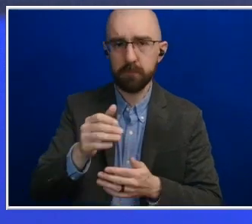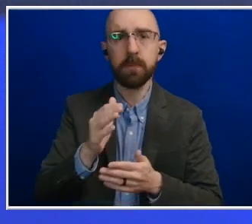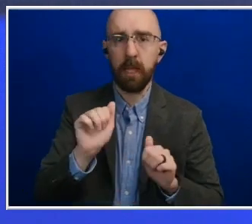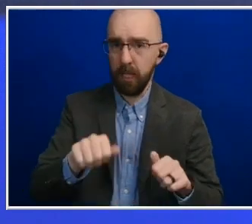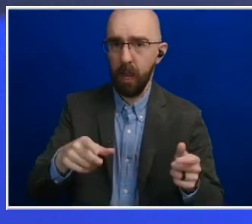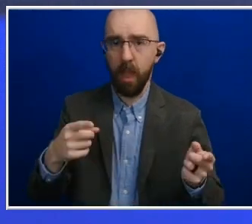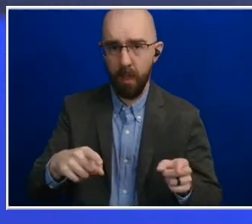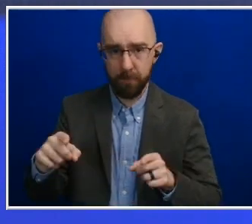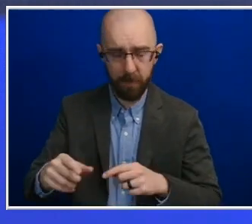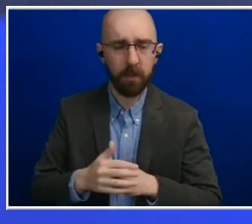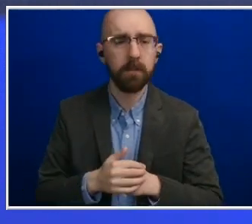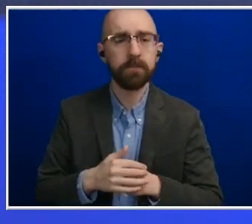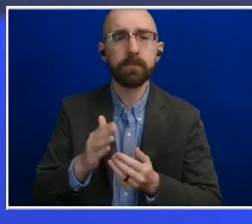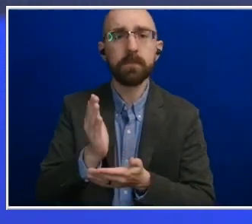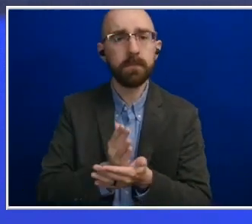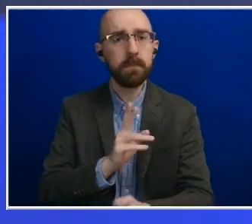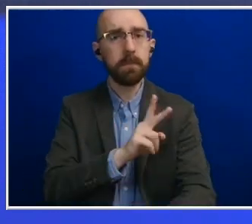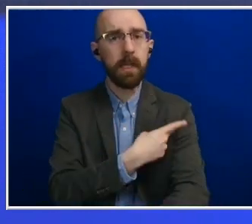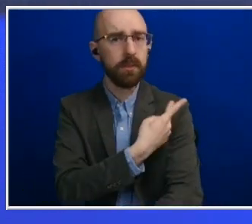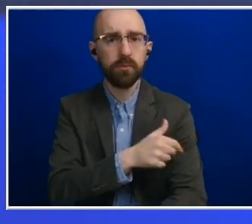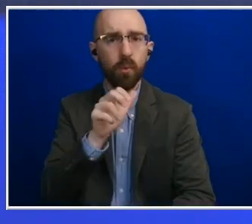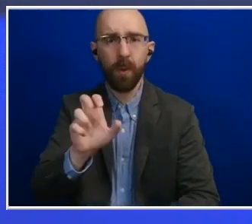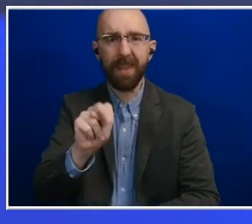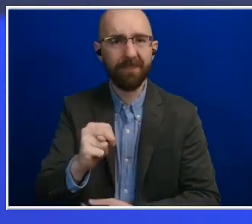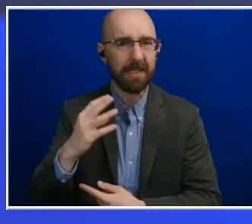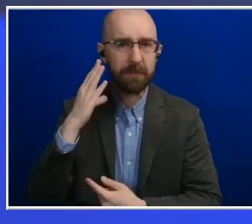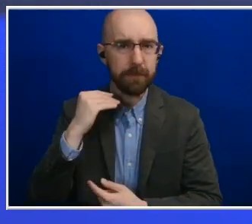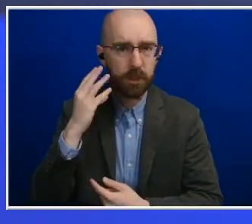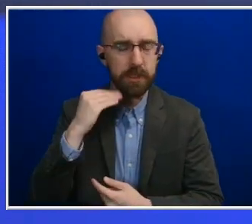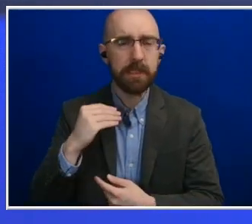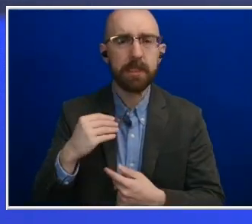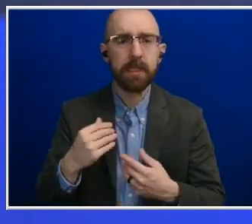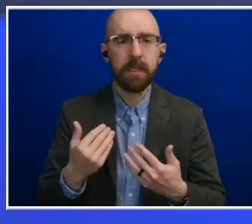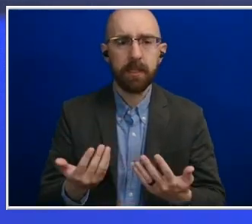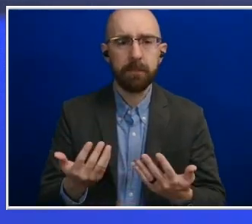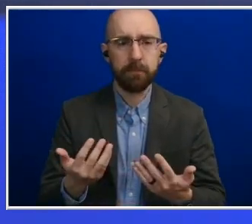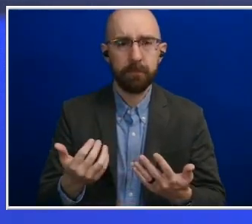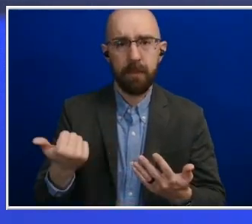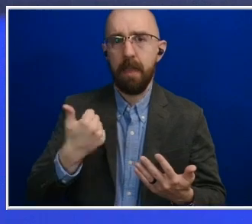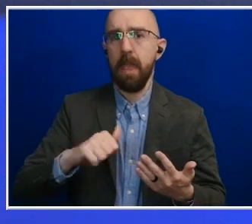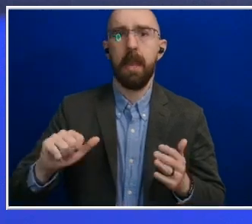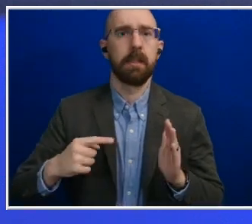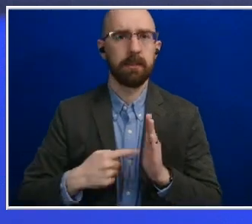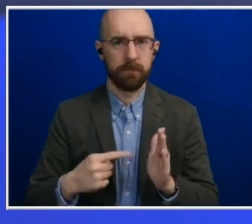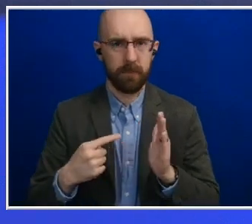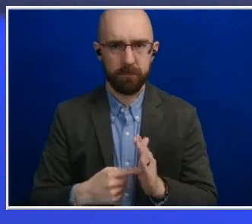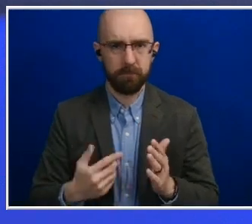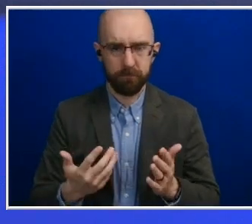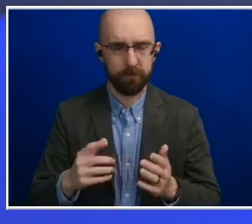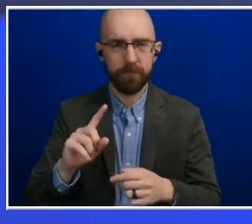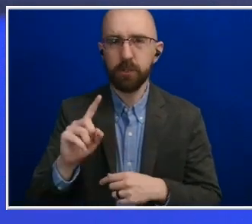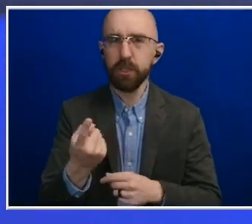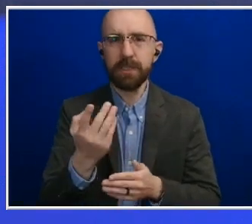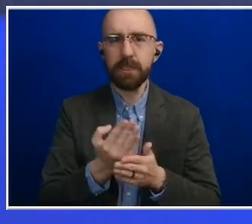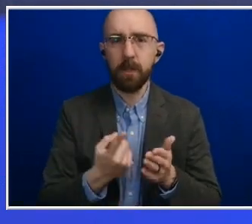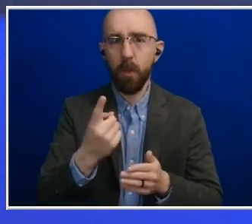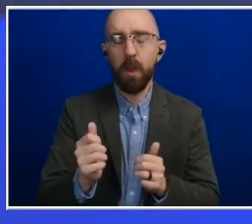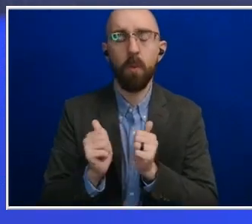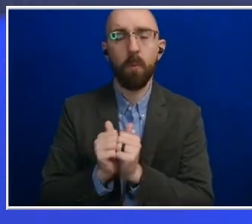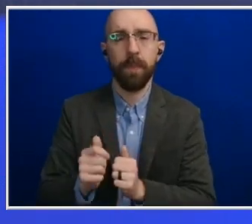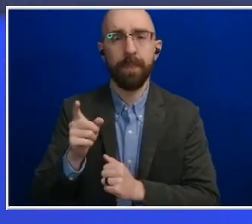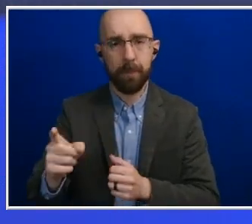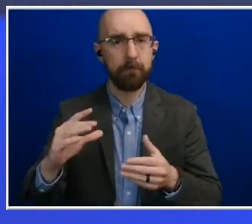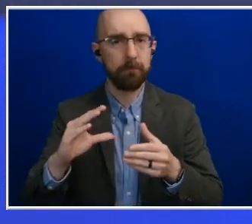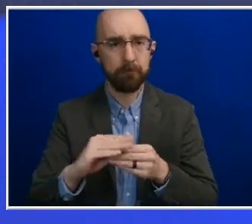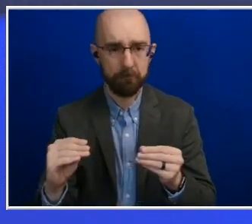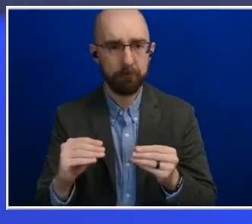some patients don't even experience any symptoms. It's just someone that's with them that says, hey, you